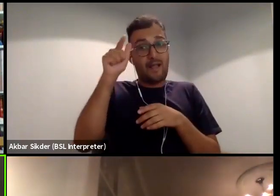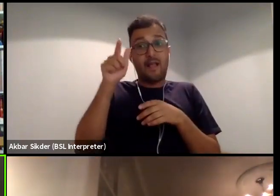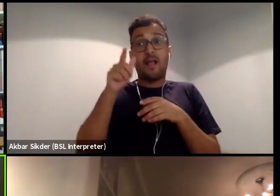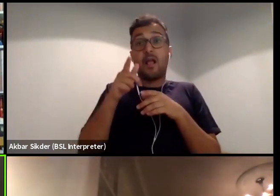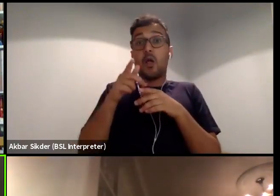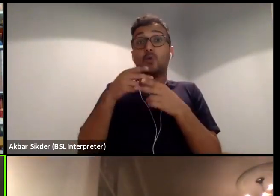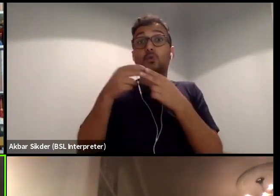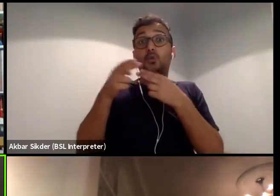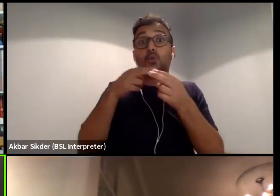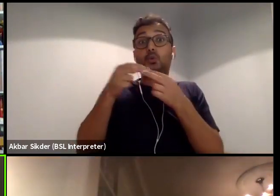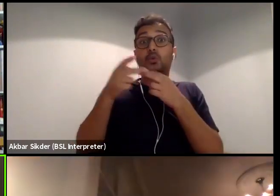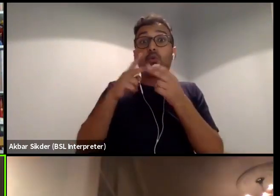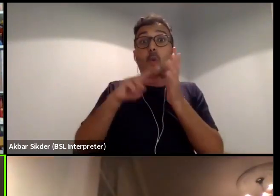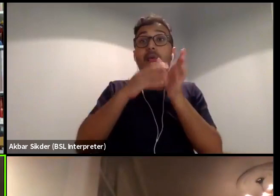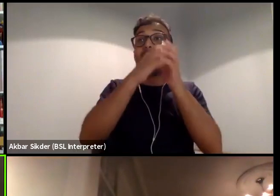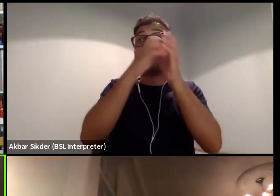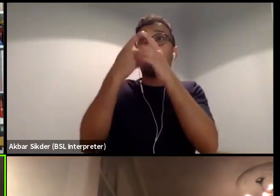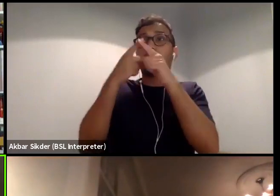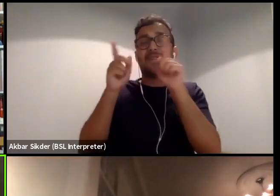so responsible that actually,